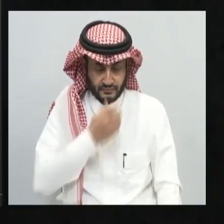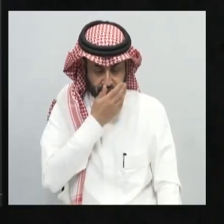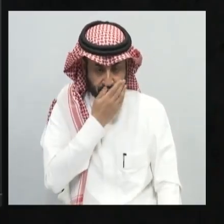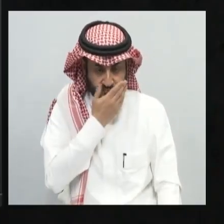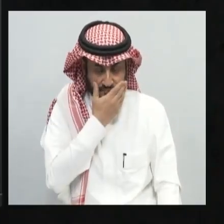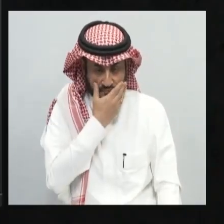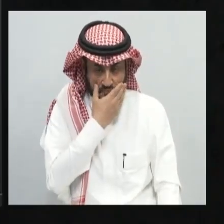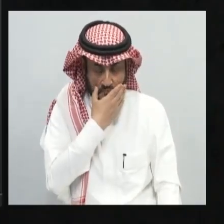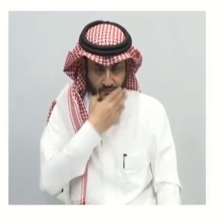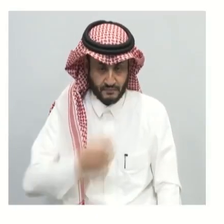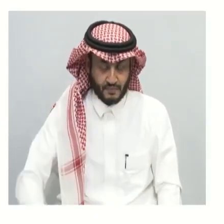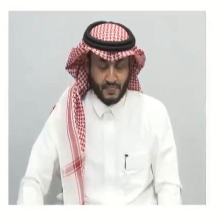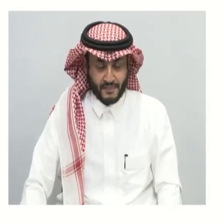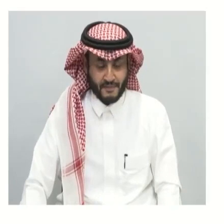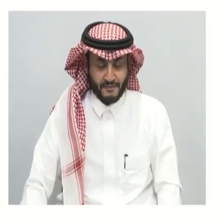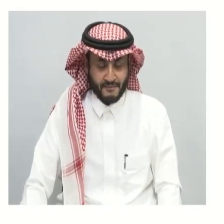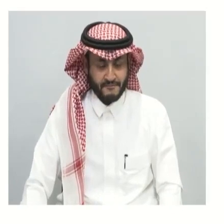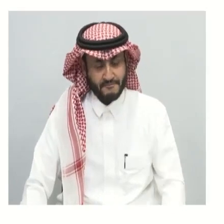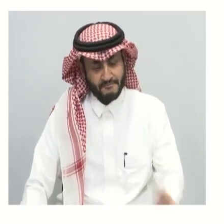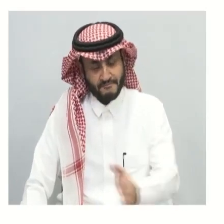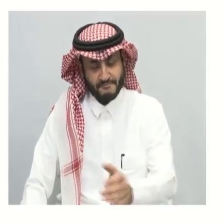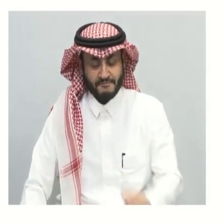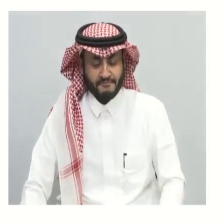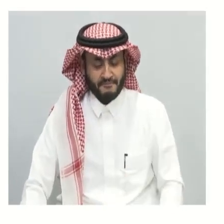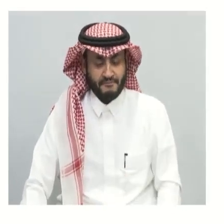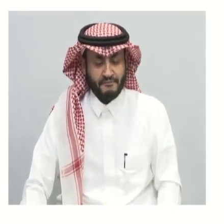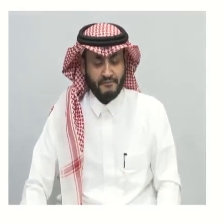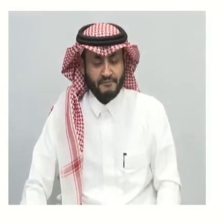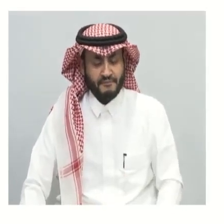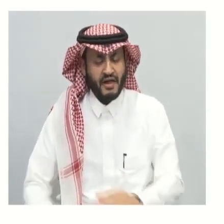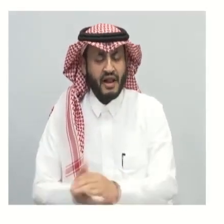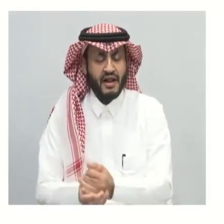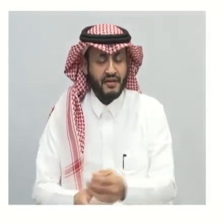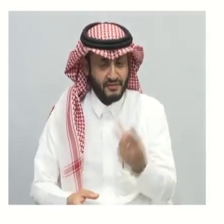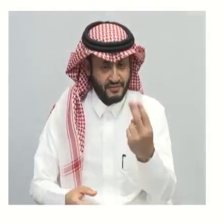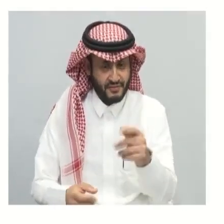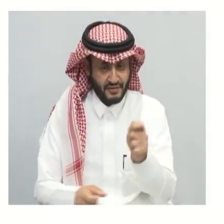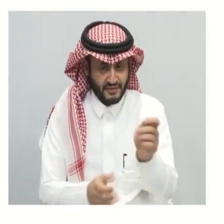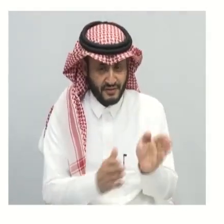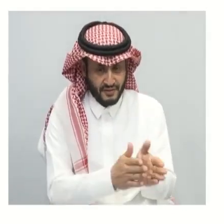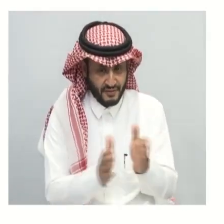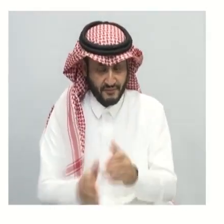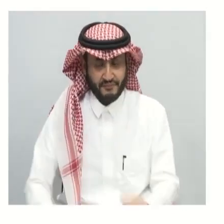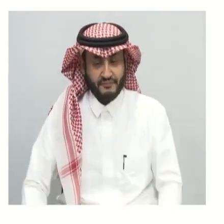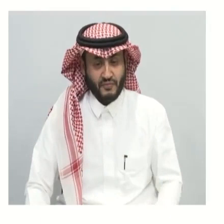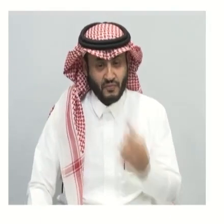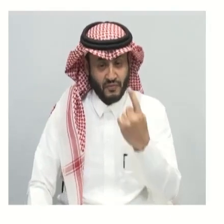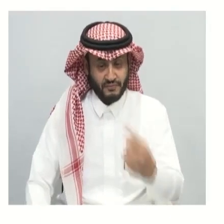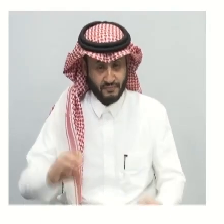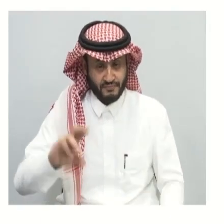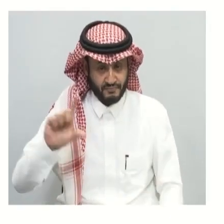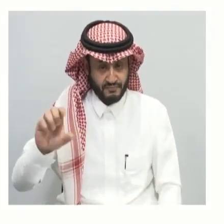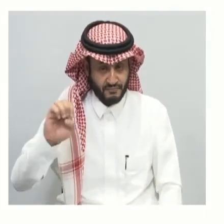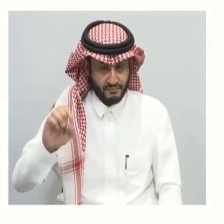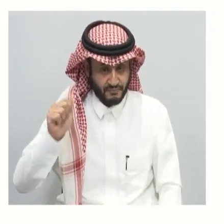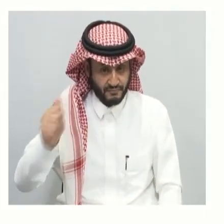it off. How about this one? Here, I will say, clean up your hands. This is the verb,